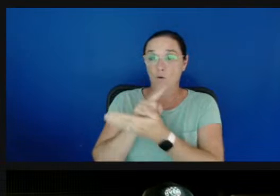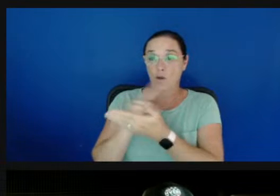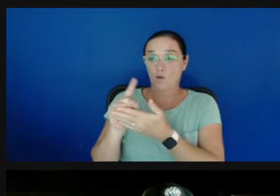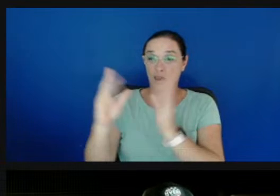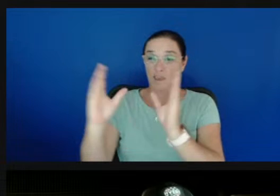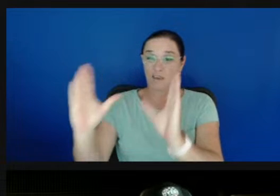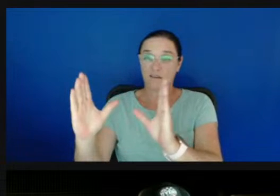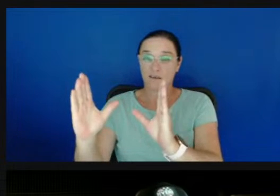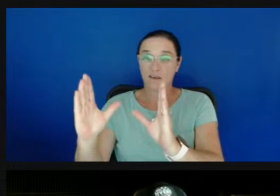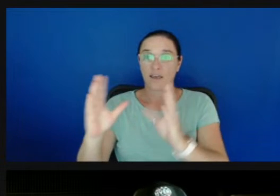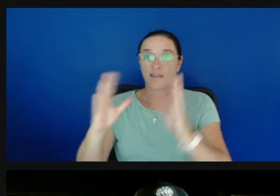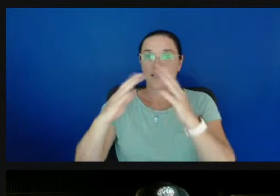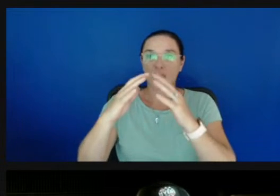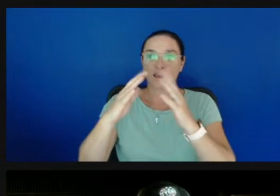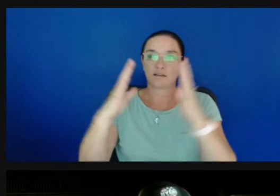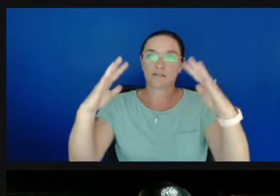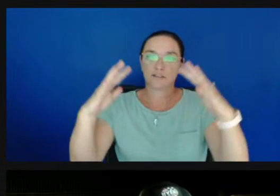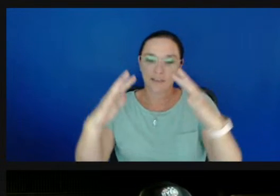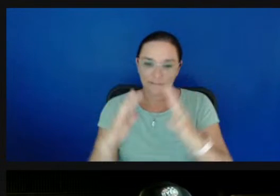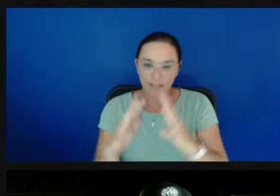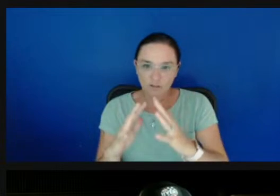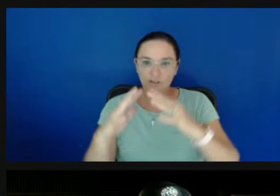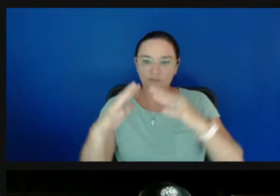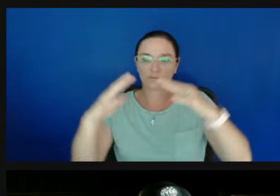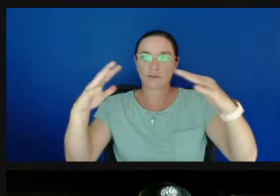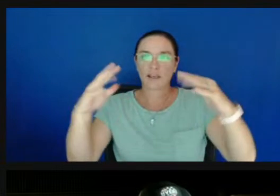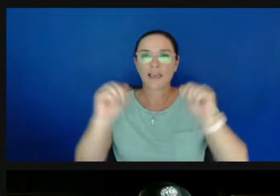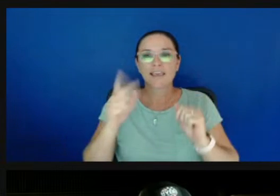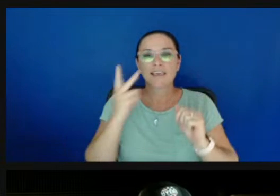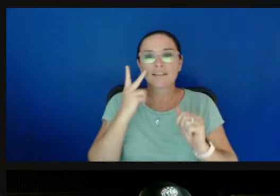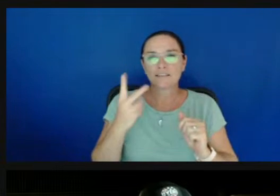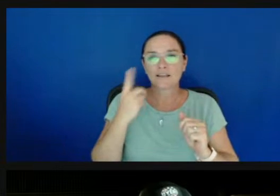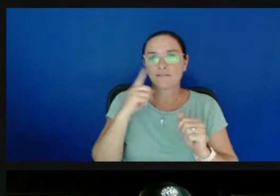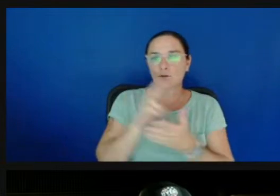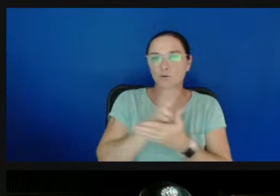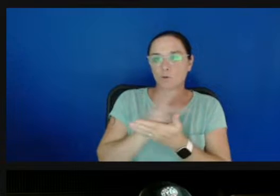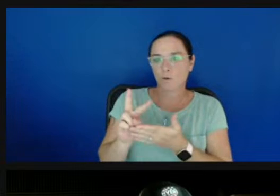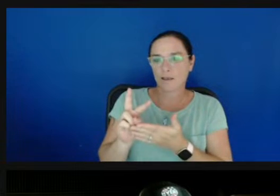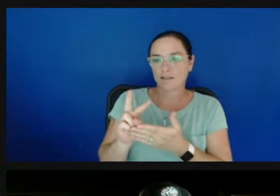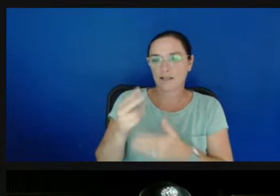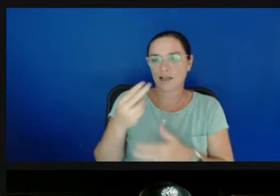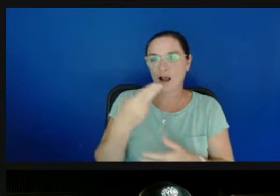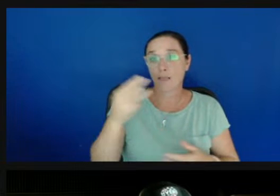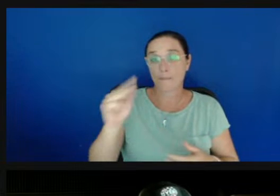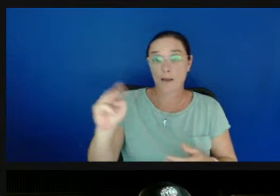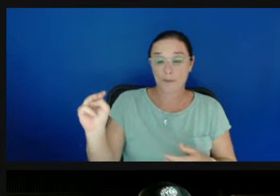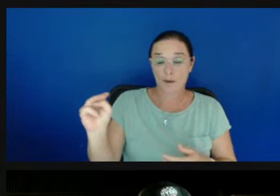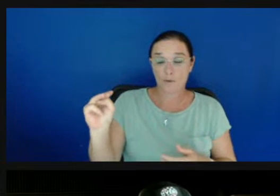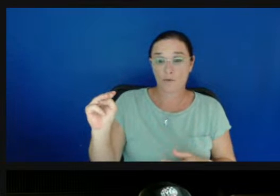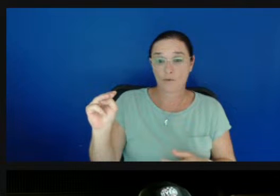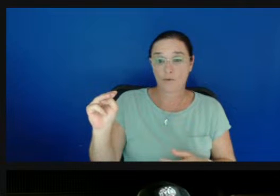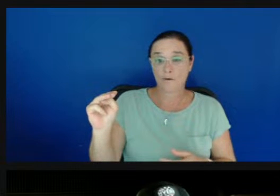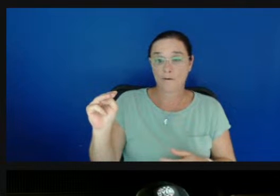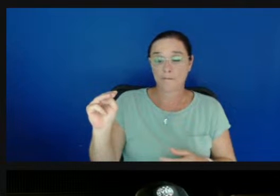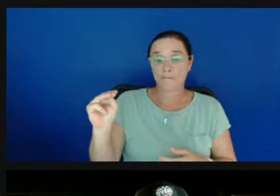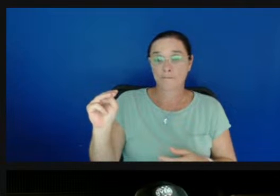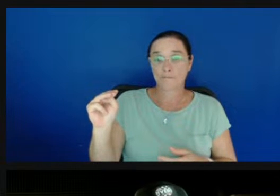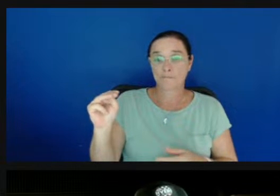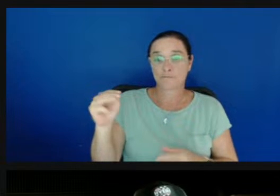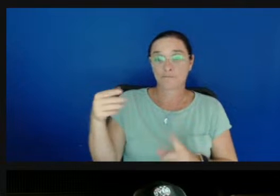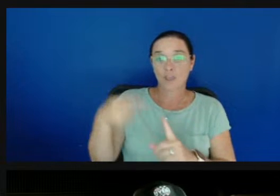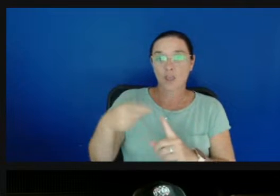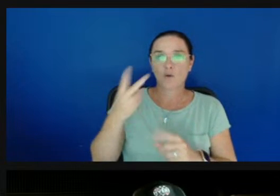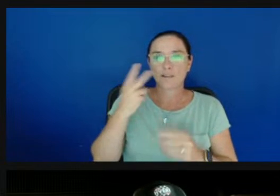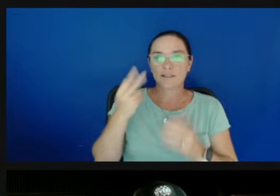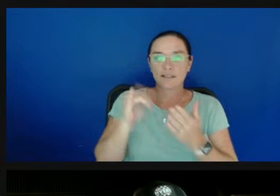deflation inflation. And you can see that really over the last 2 weeks or so at Hawaiʻi especially, we're seeing a steeper signal